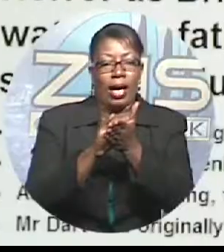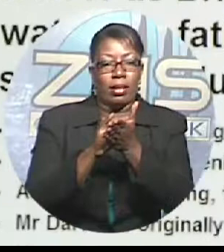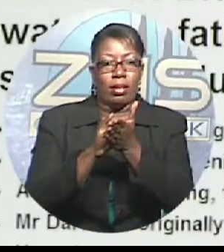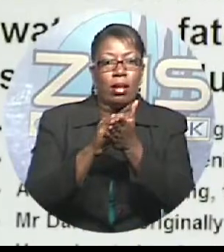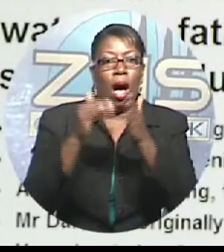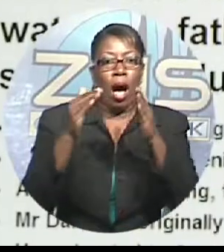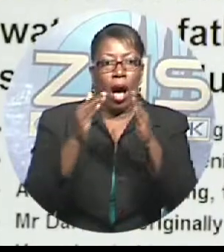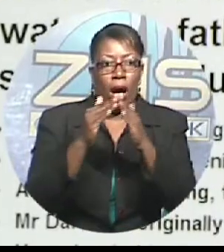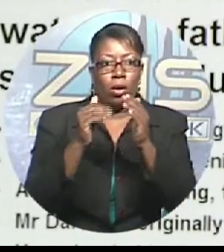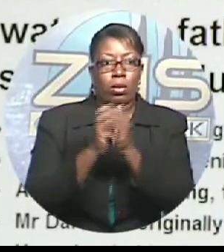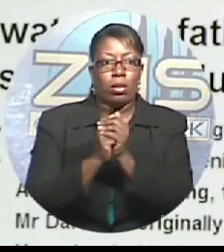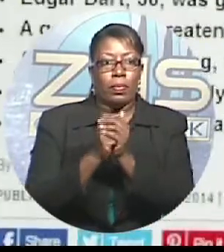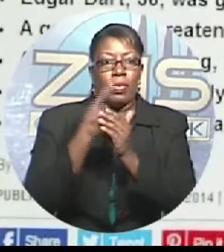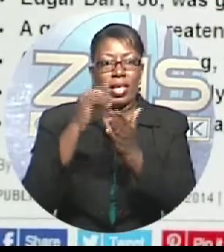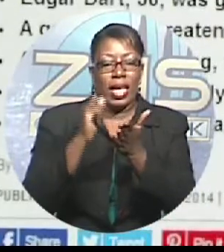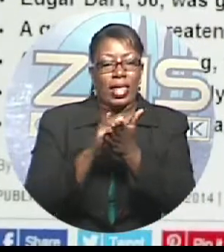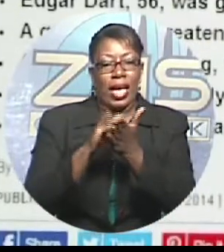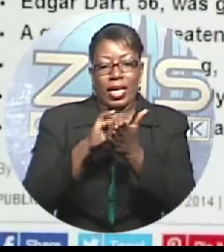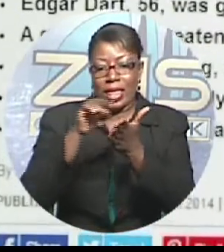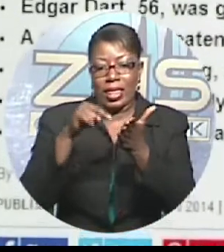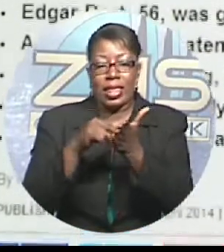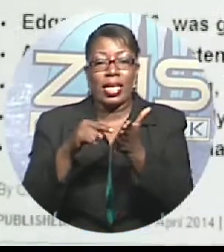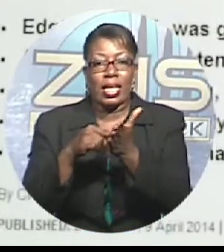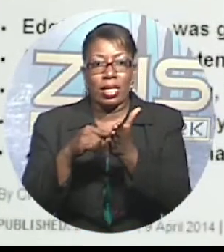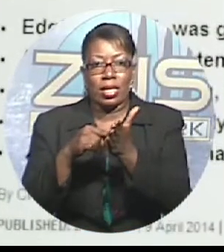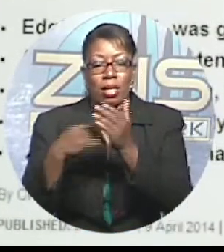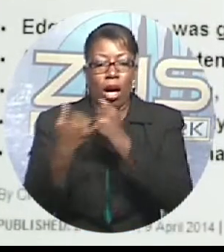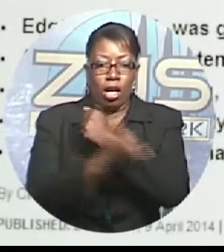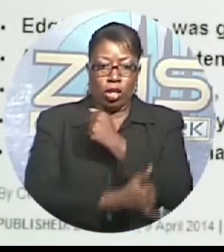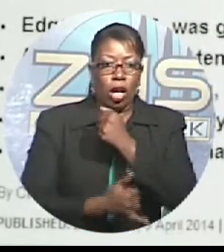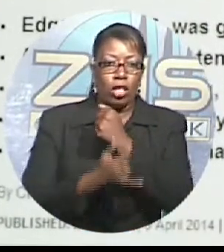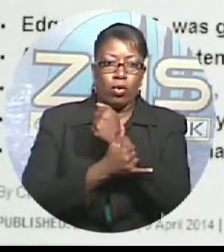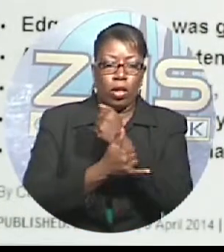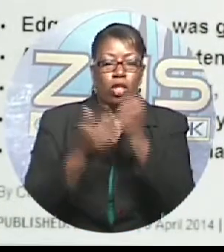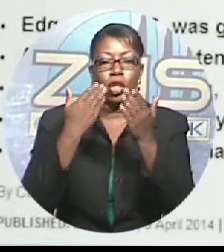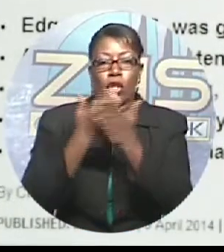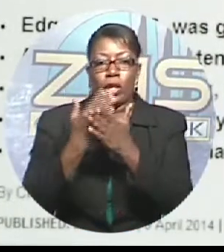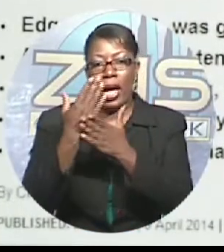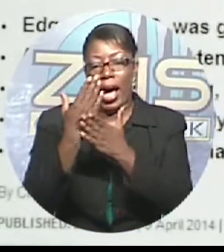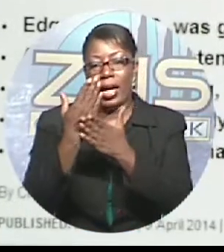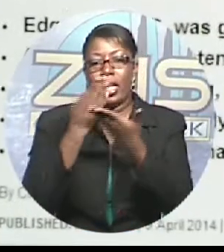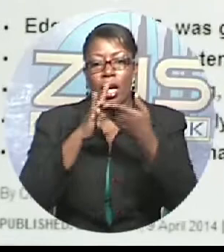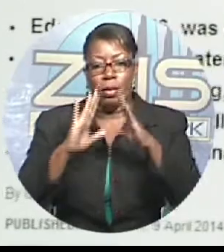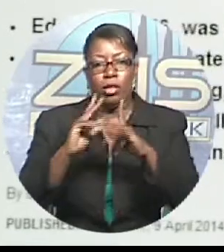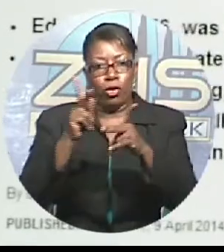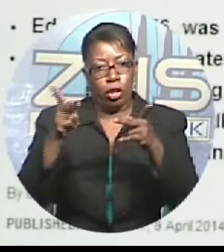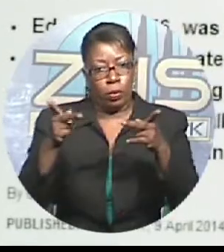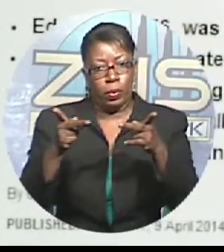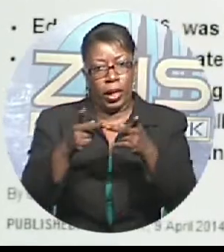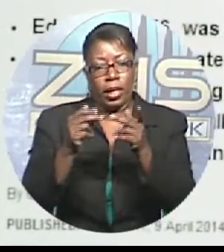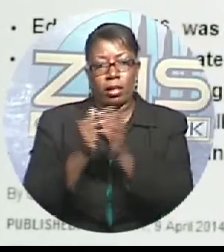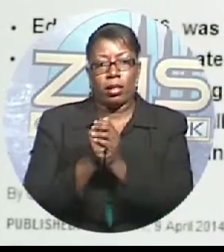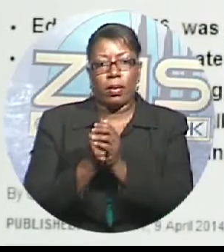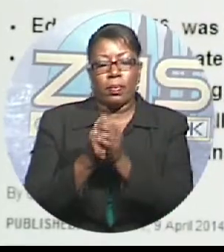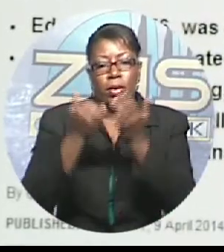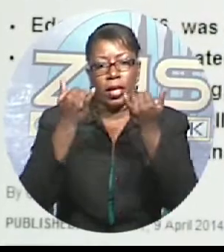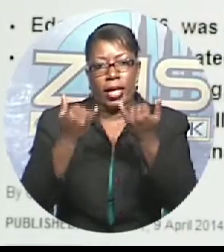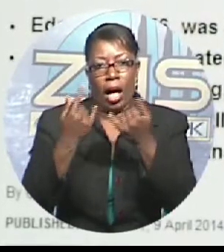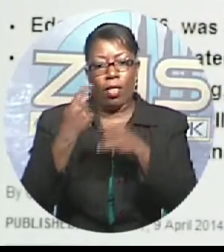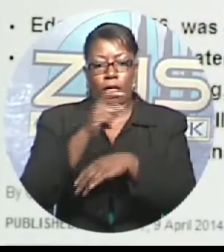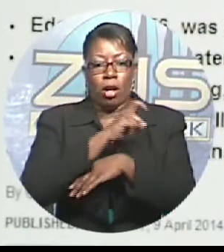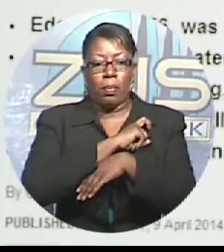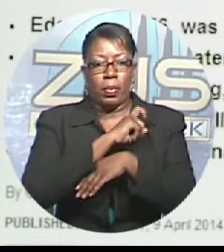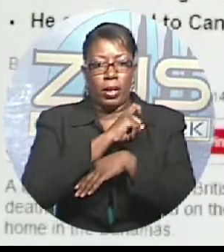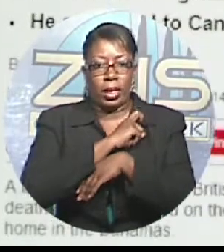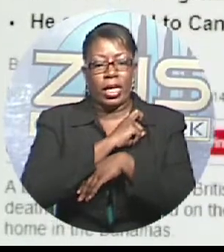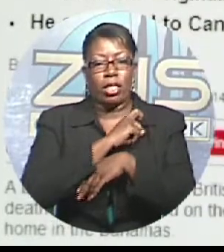a sleepy, peaceful place. The Daily Mail quoted Mr. Dard's brothers saying, quote, the police report on the killing is very scant and that crime is on